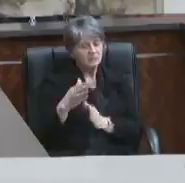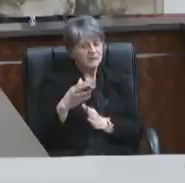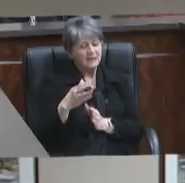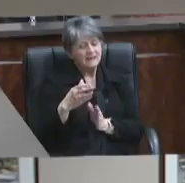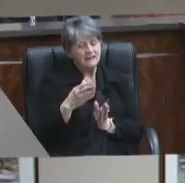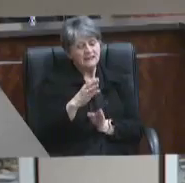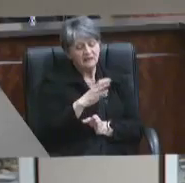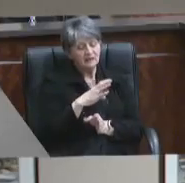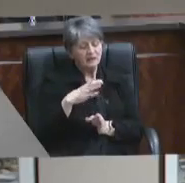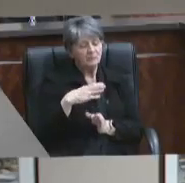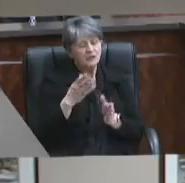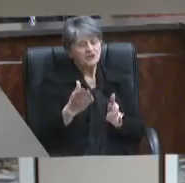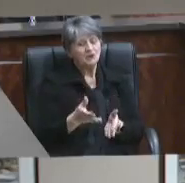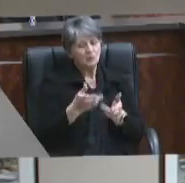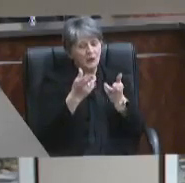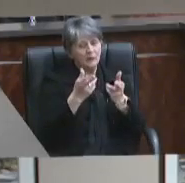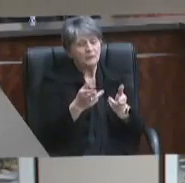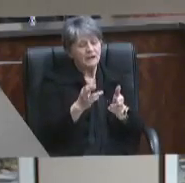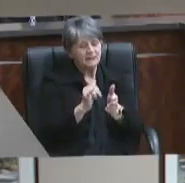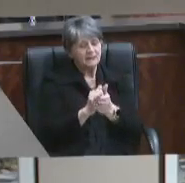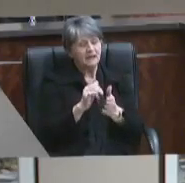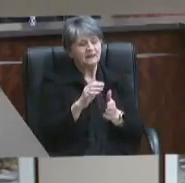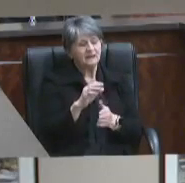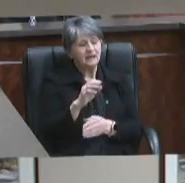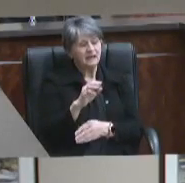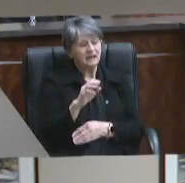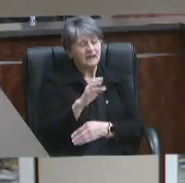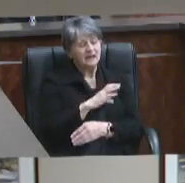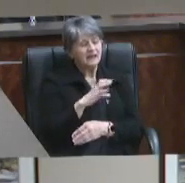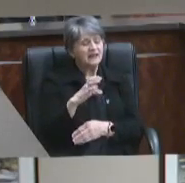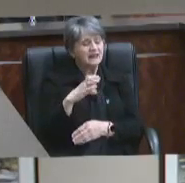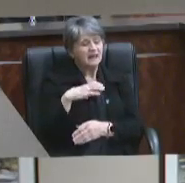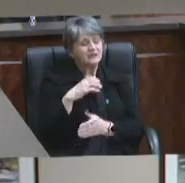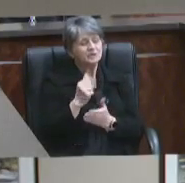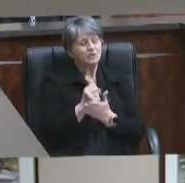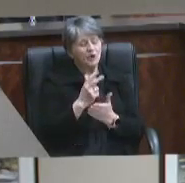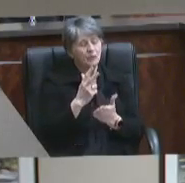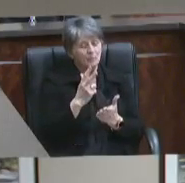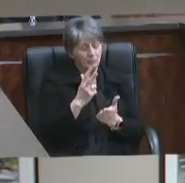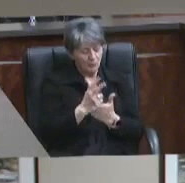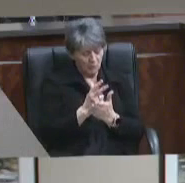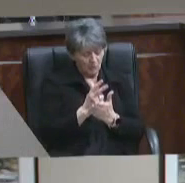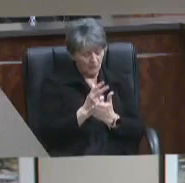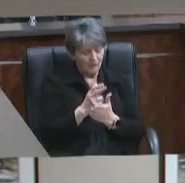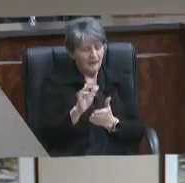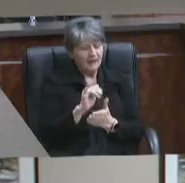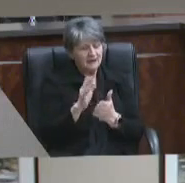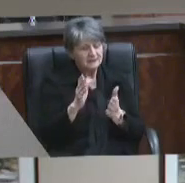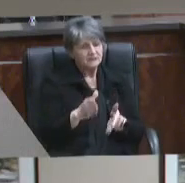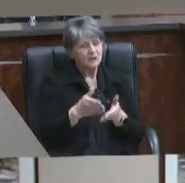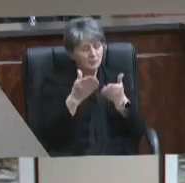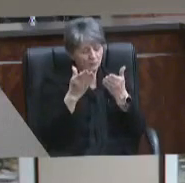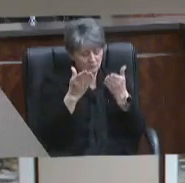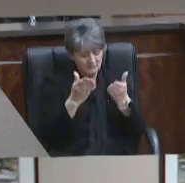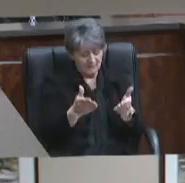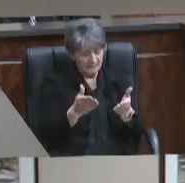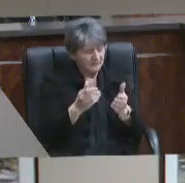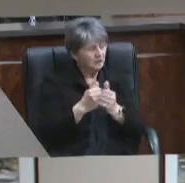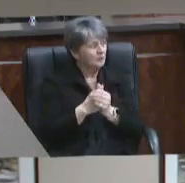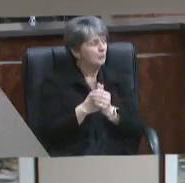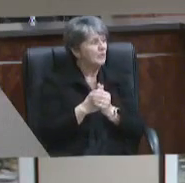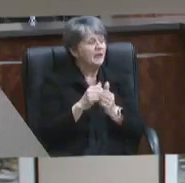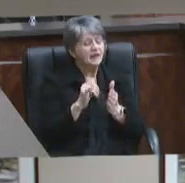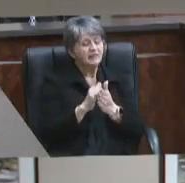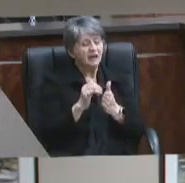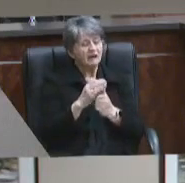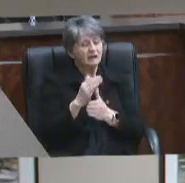City Council approve text amendment application number 249 as presented in the proposed ordinance number 1935. That